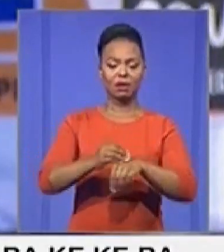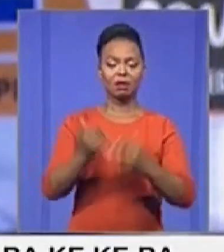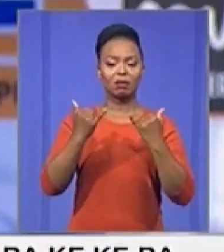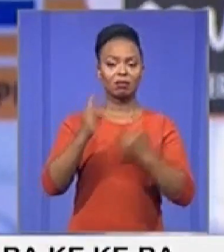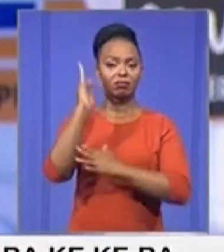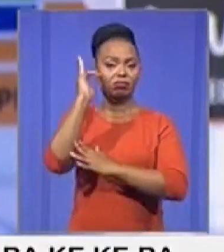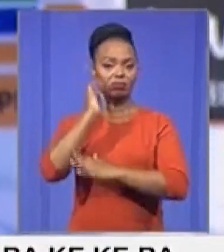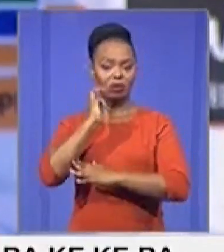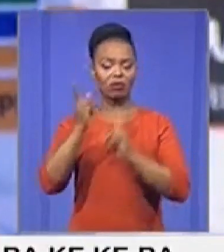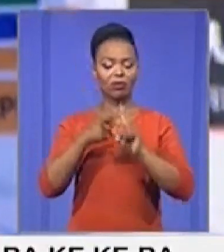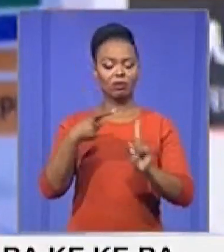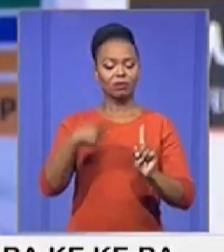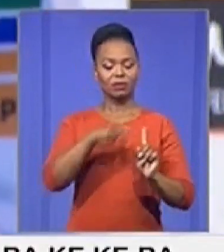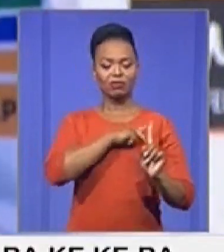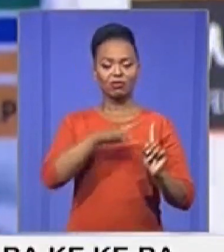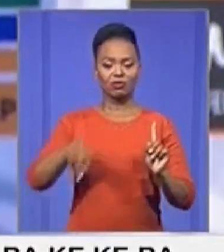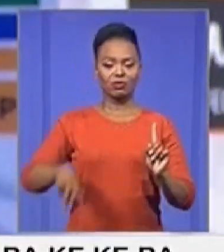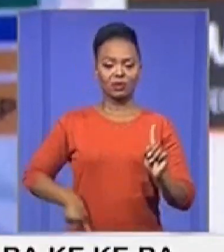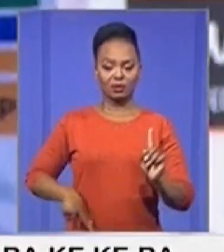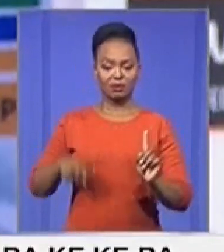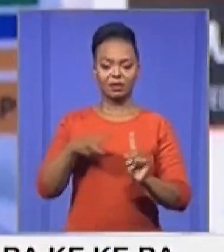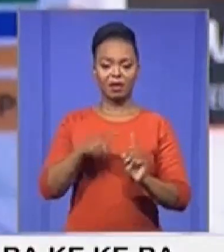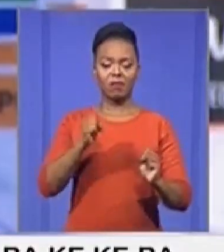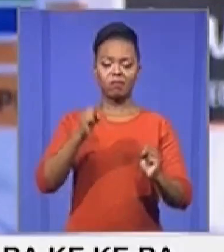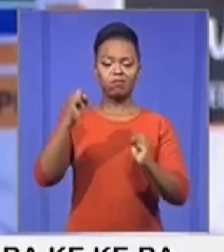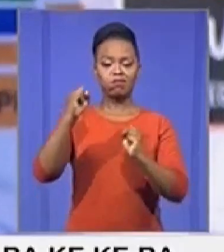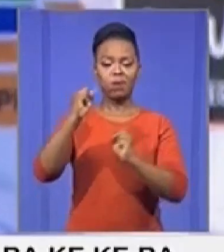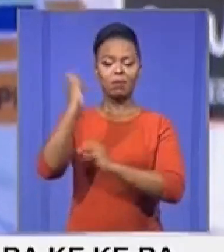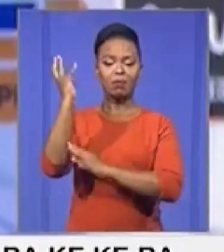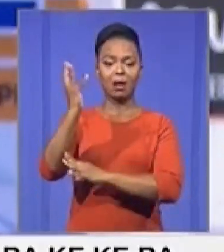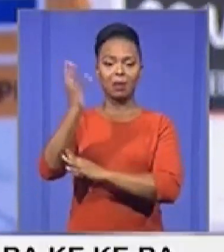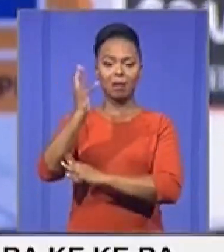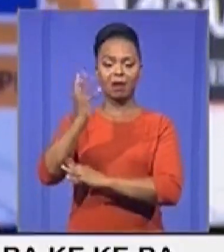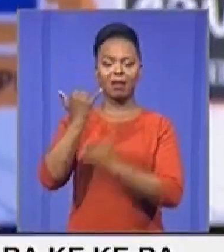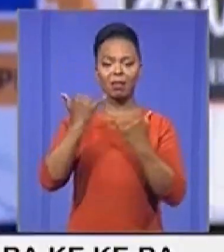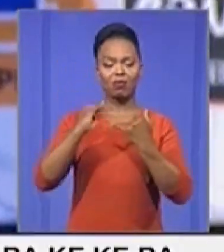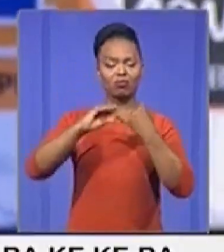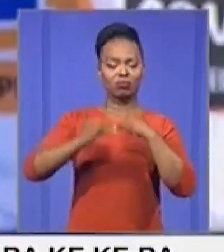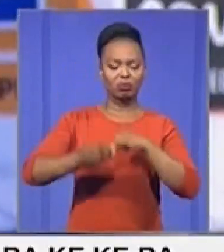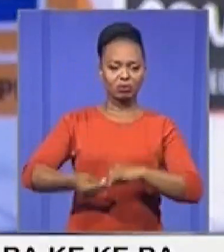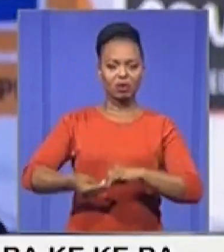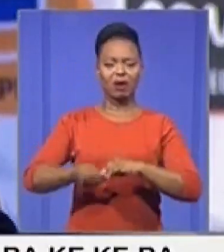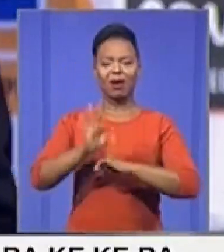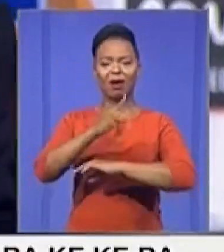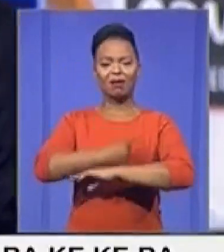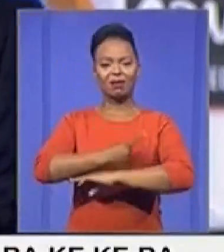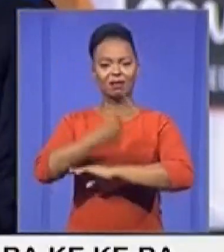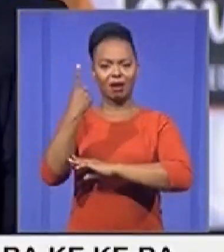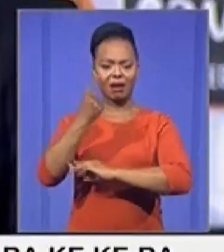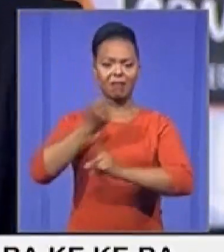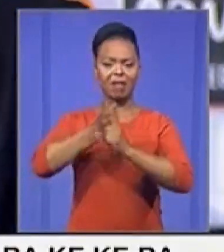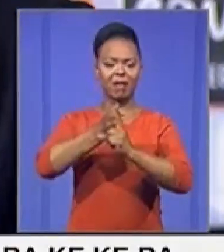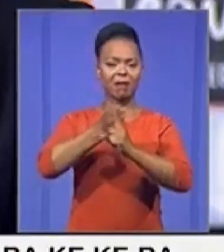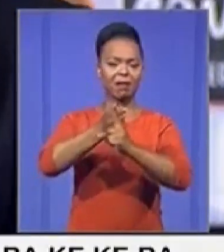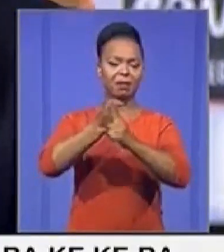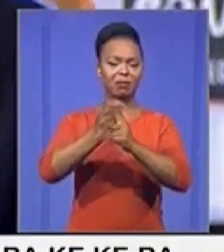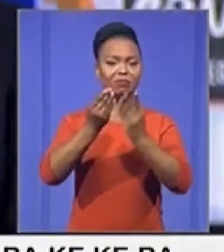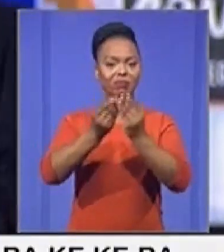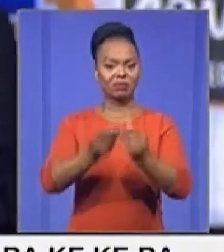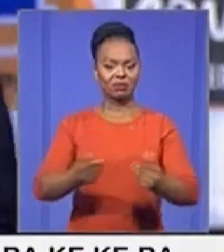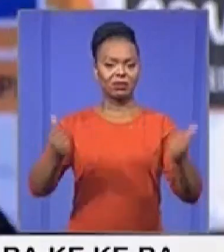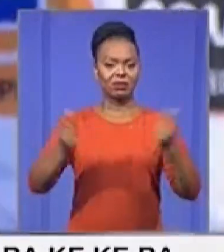utlwile from premier ya rona a re sebetsanang le ona letsatsi le letsatsi.